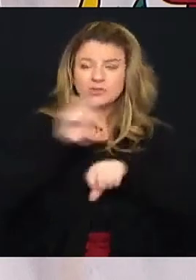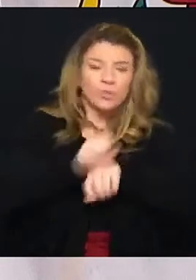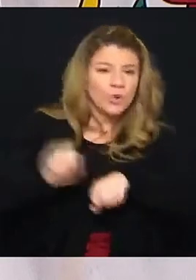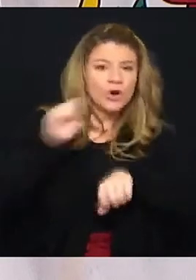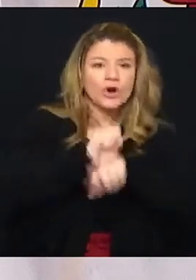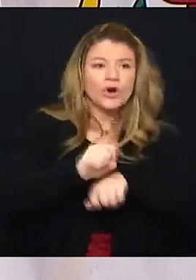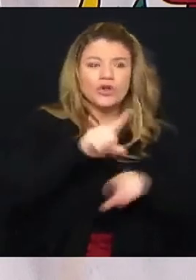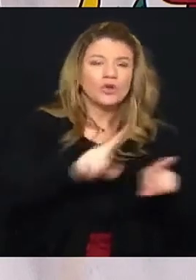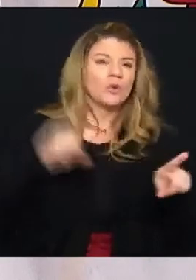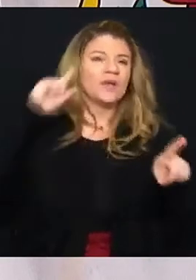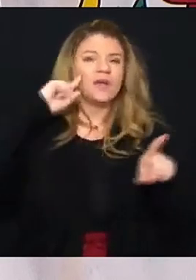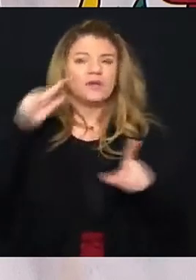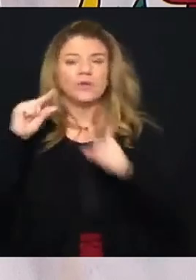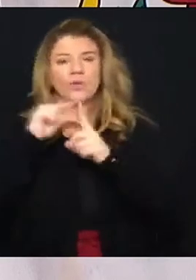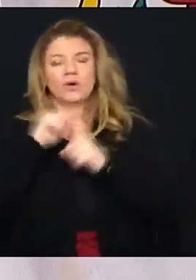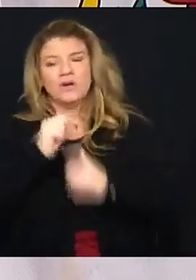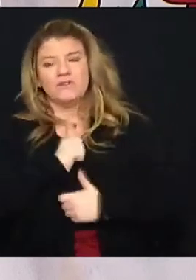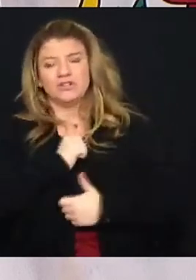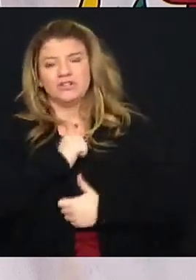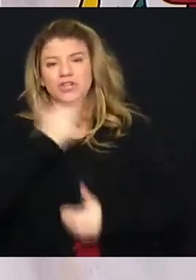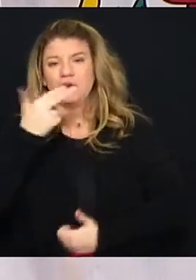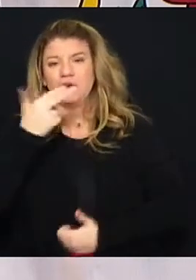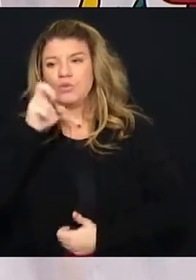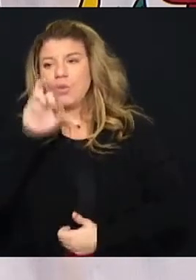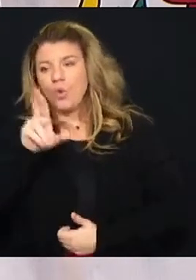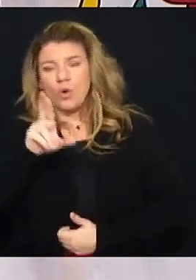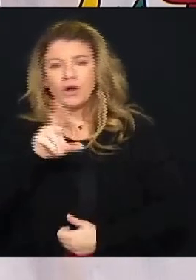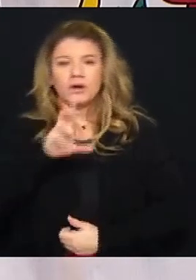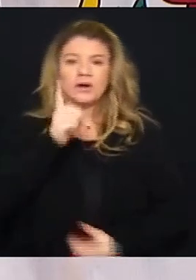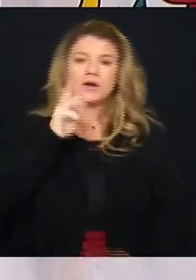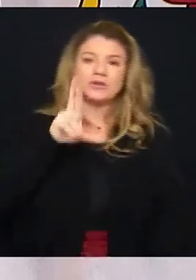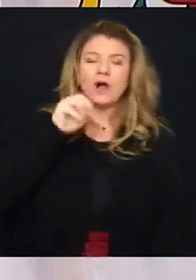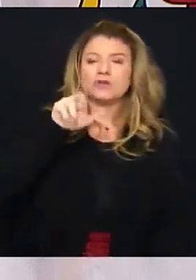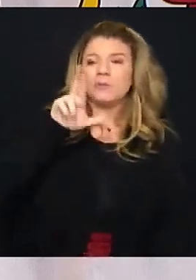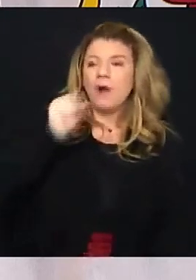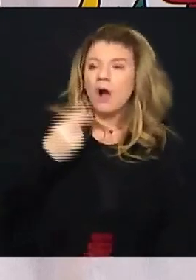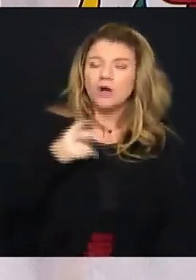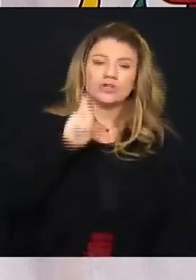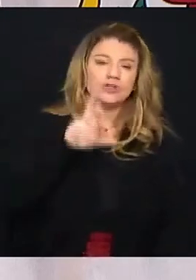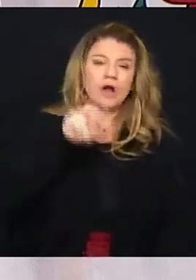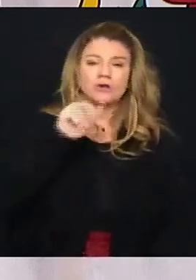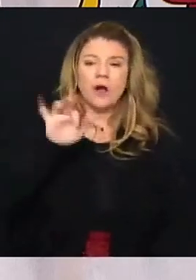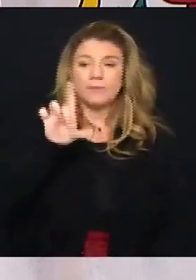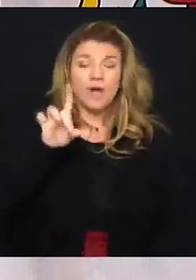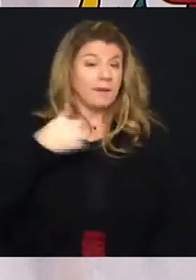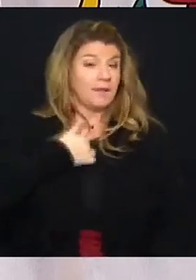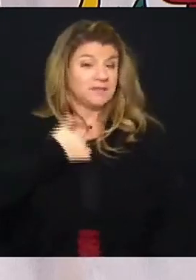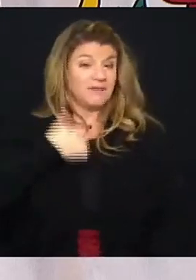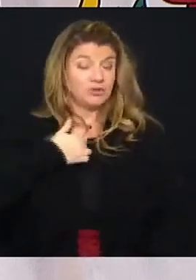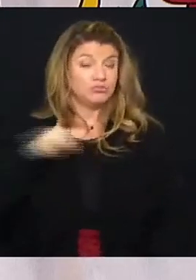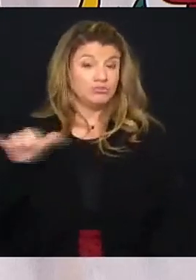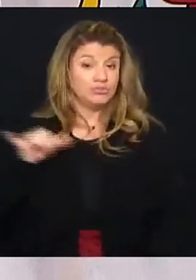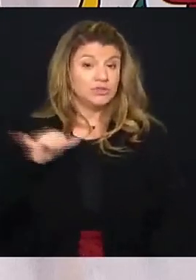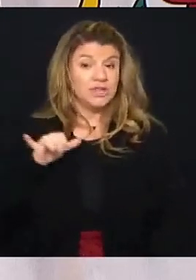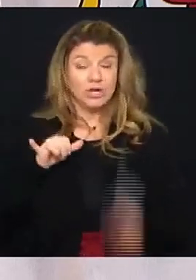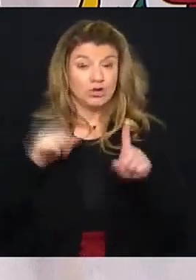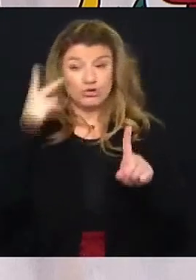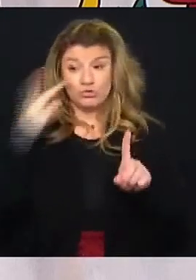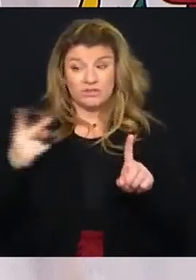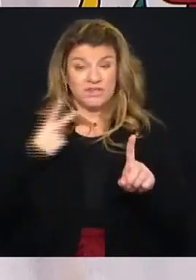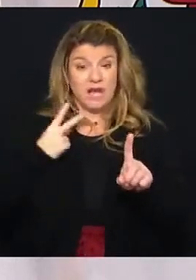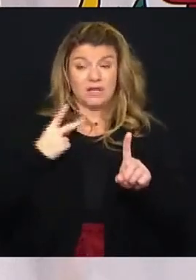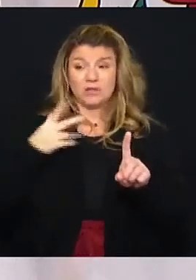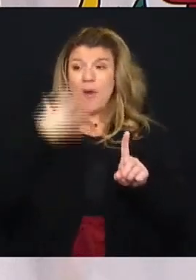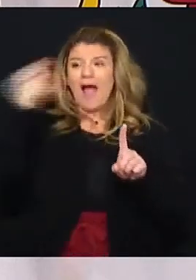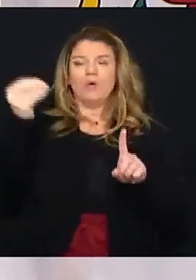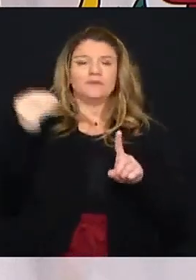that you hear these words from General Hoyer, or you hear them from Dr. Marsh or Dr. Amjad or me, you know, you see us go